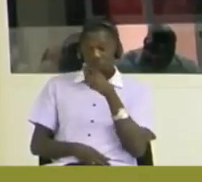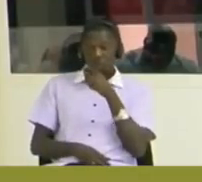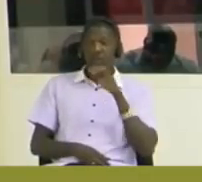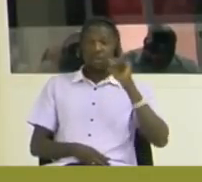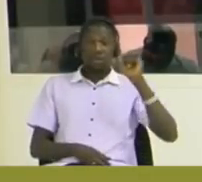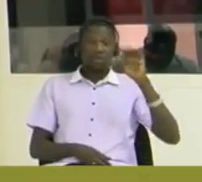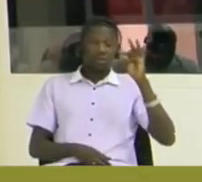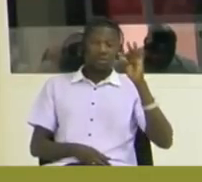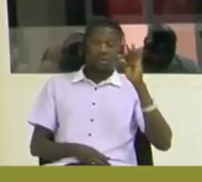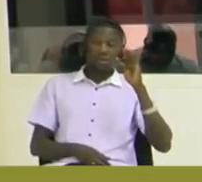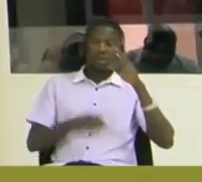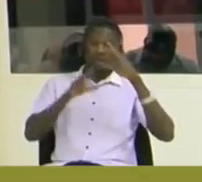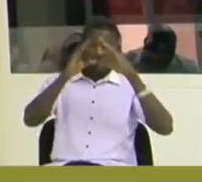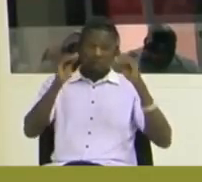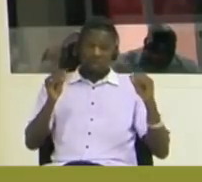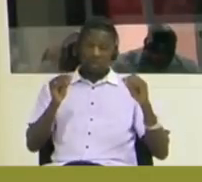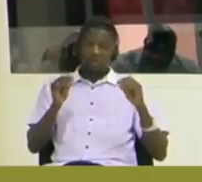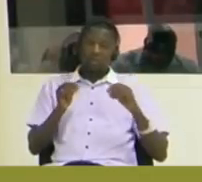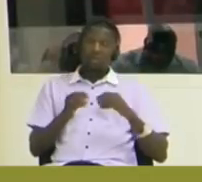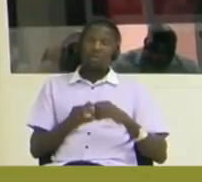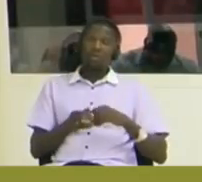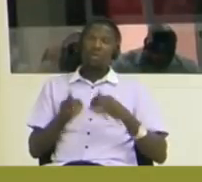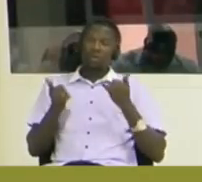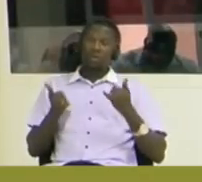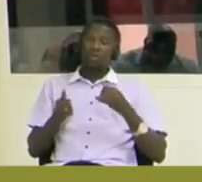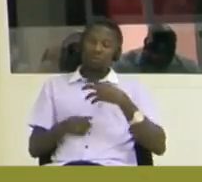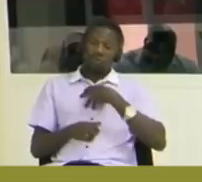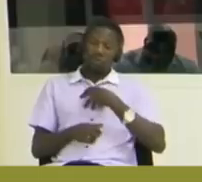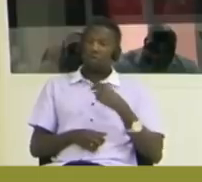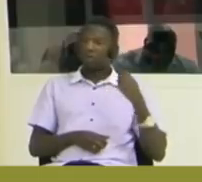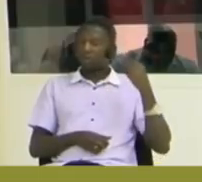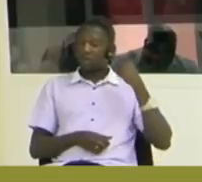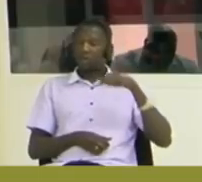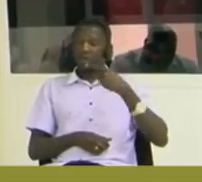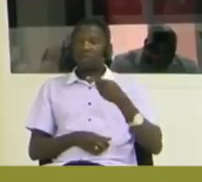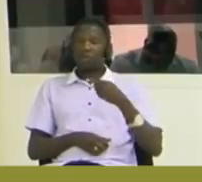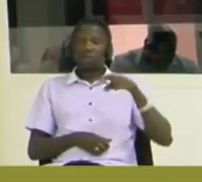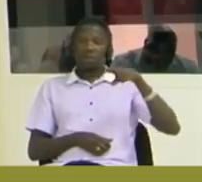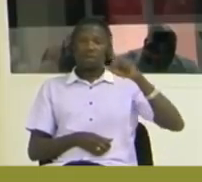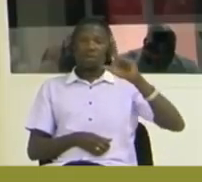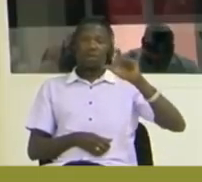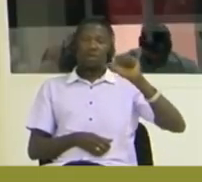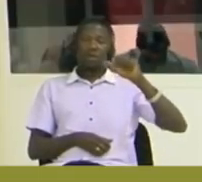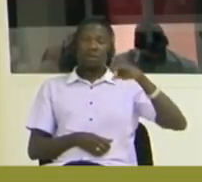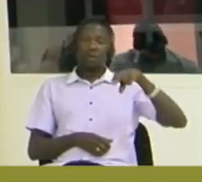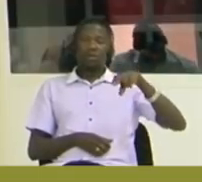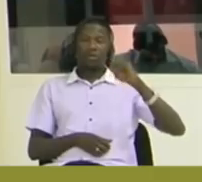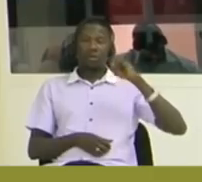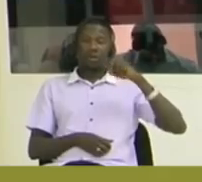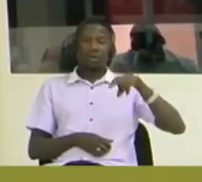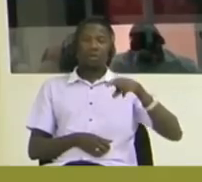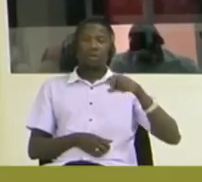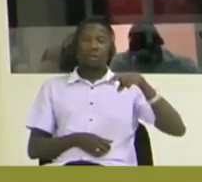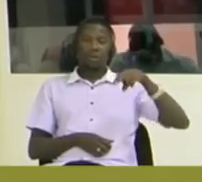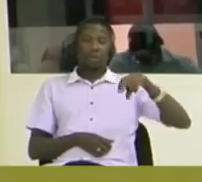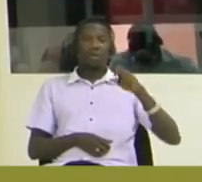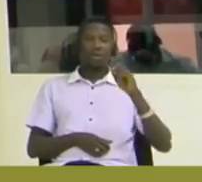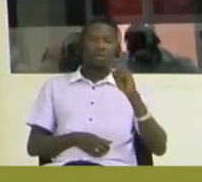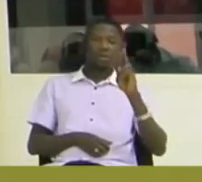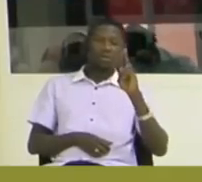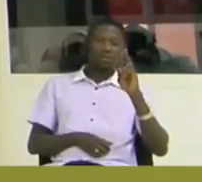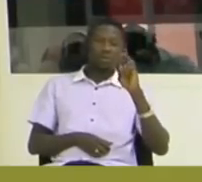Now we would hear from Lamin Dur later, who the evidence as we know it suggest that you are